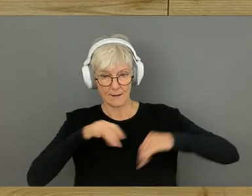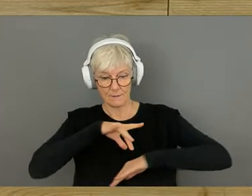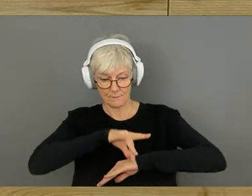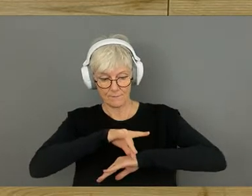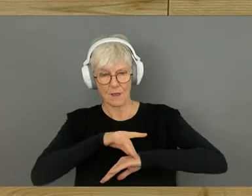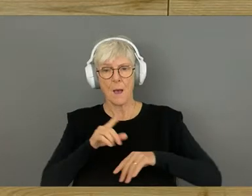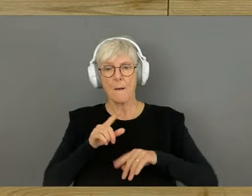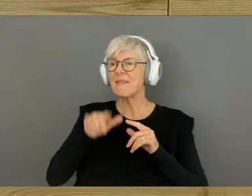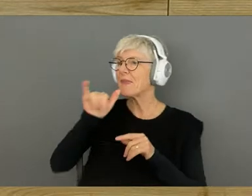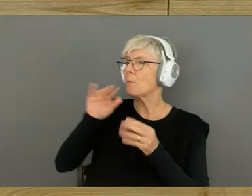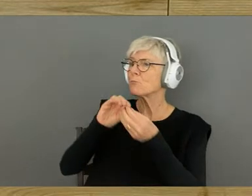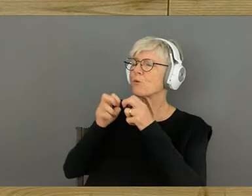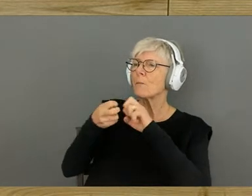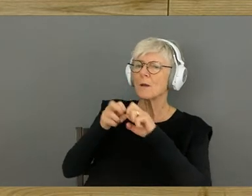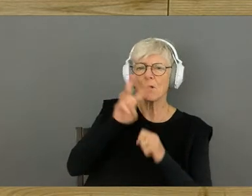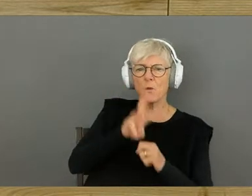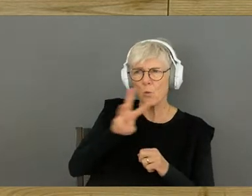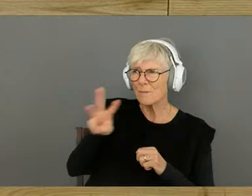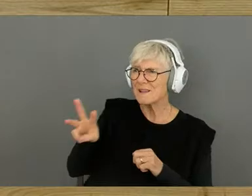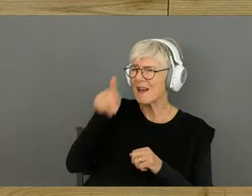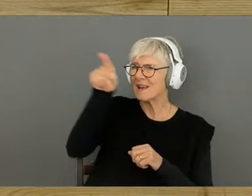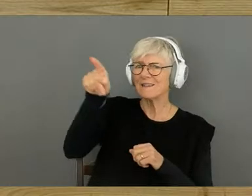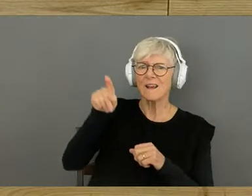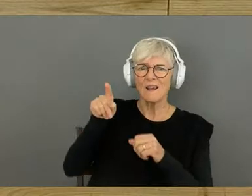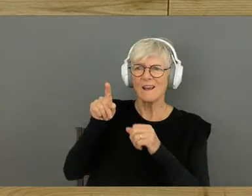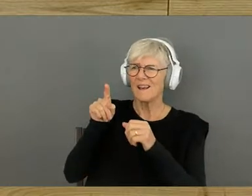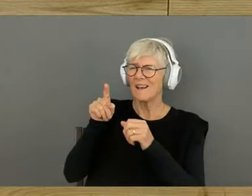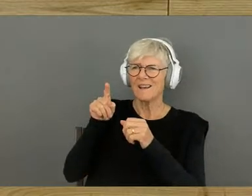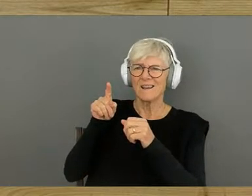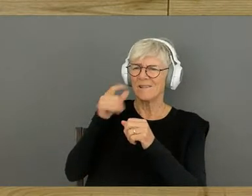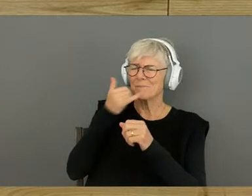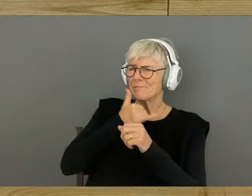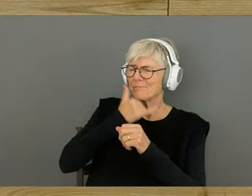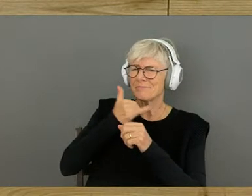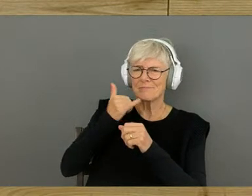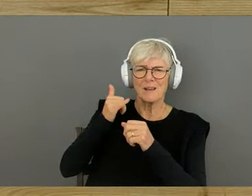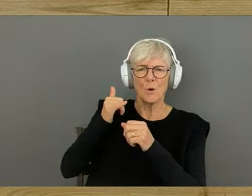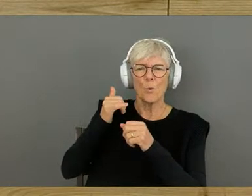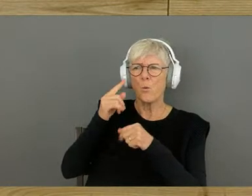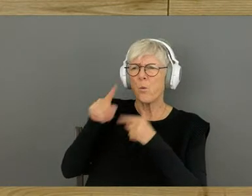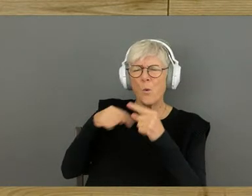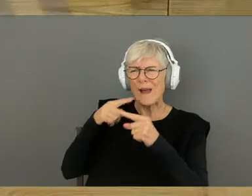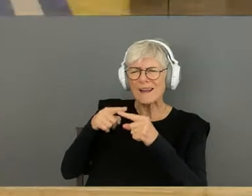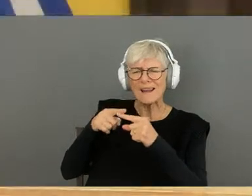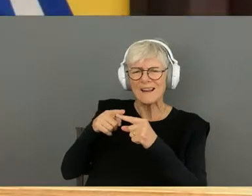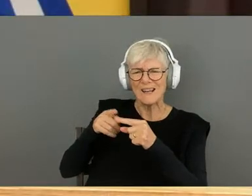be today, tomorrow? Do you have a more specific timeline on this?